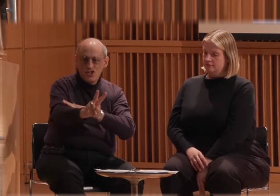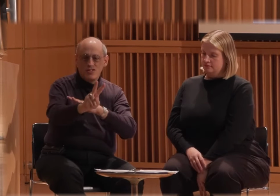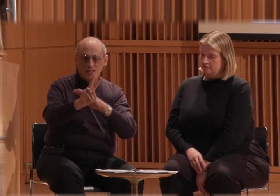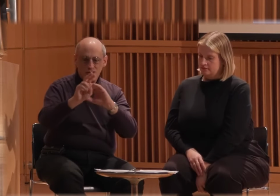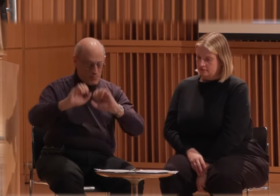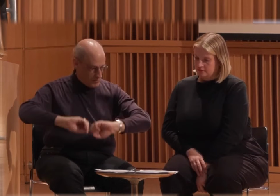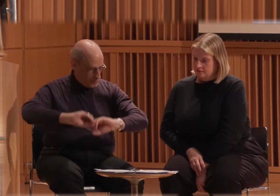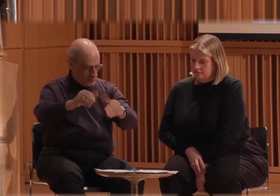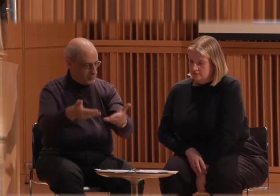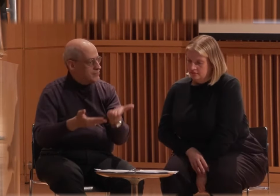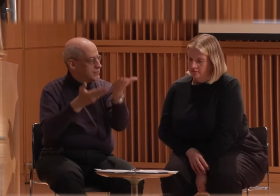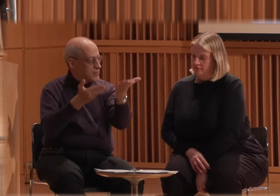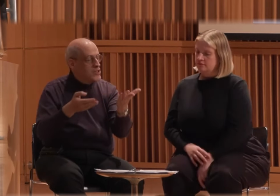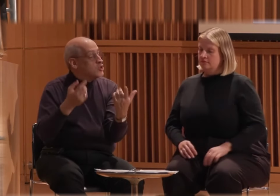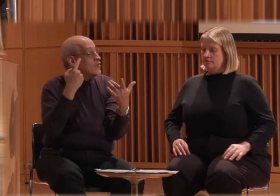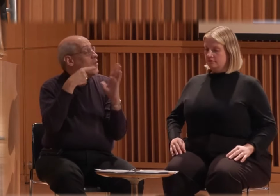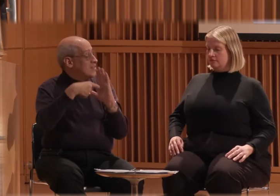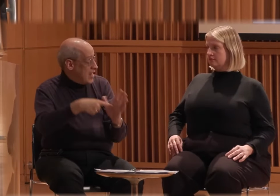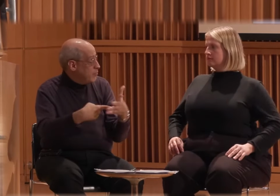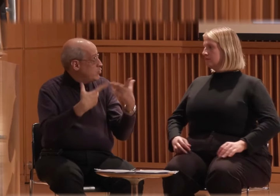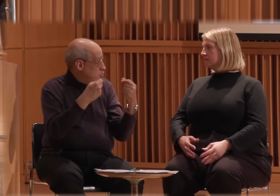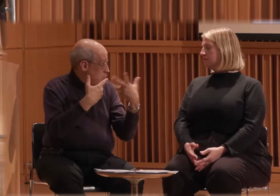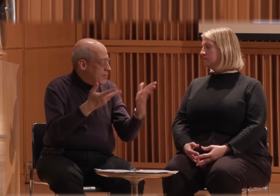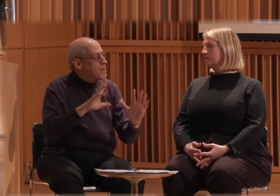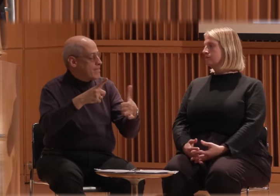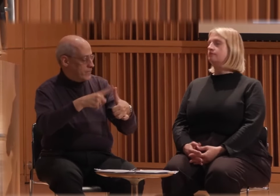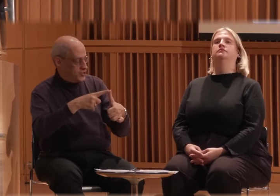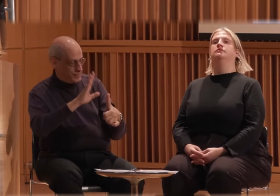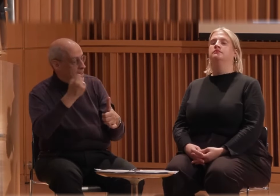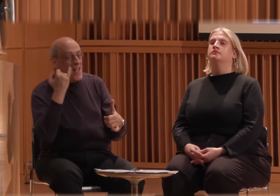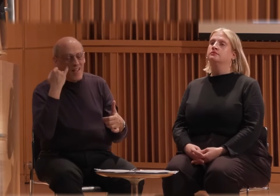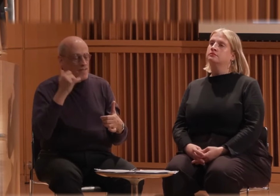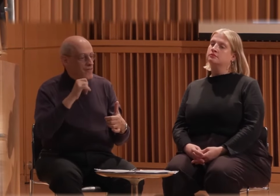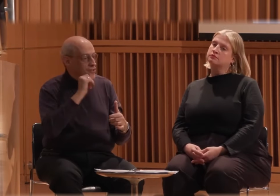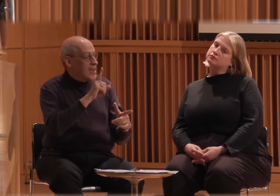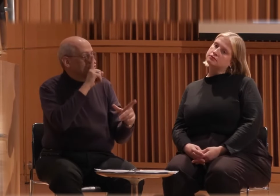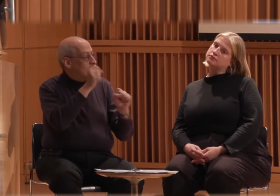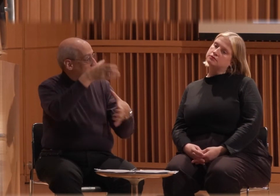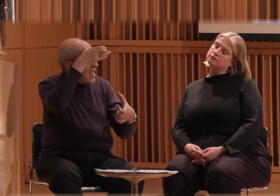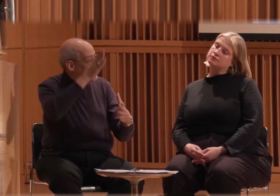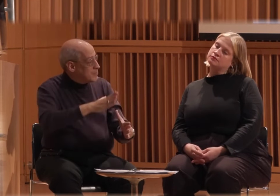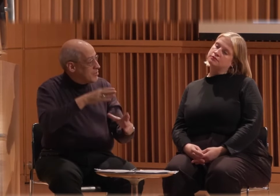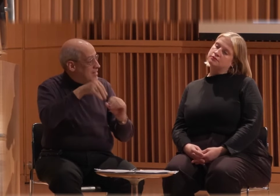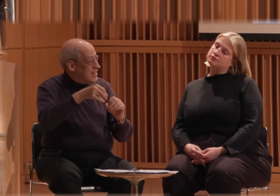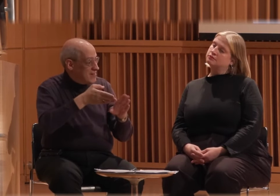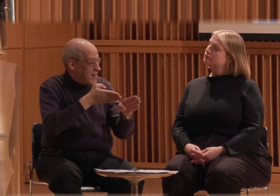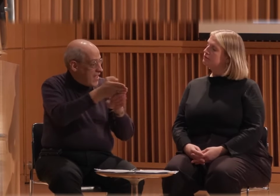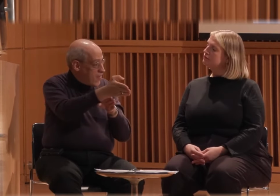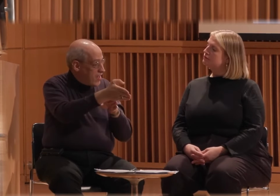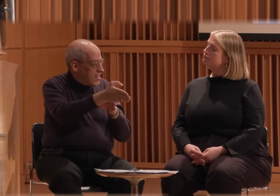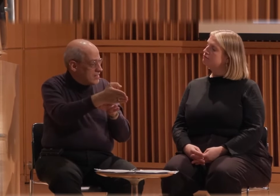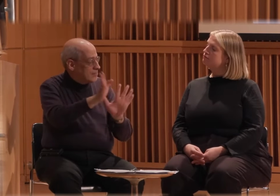comes into view. So they can do things like the following. One, if you're not an actual expert in a substance area,